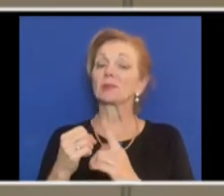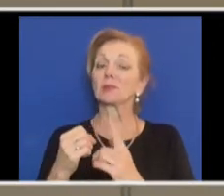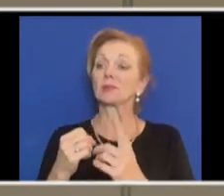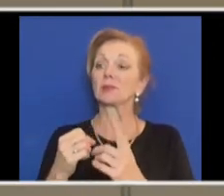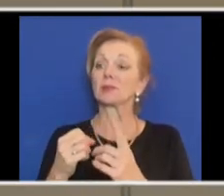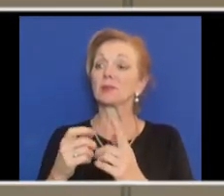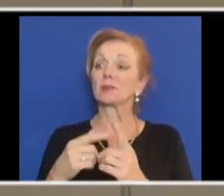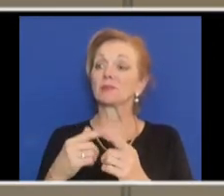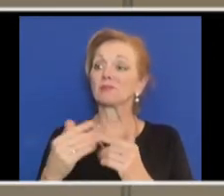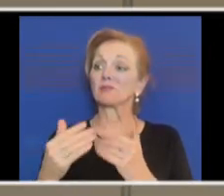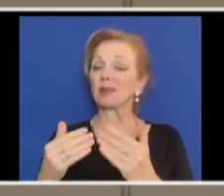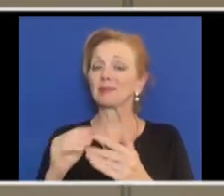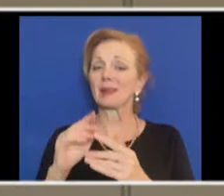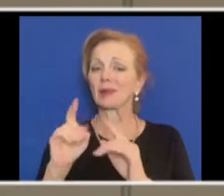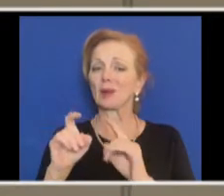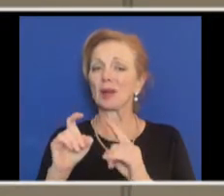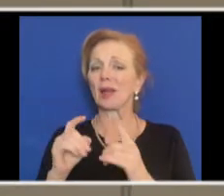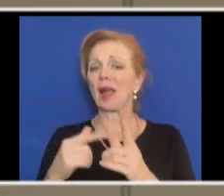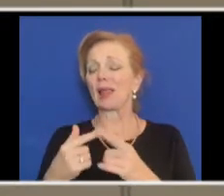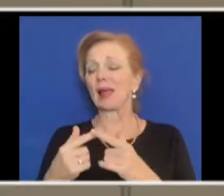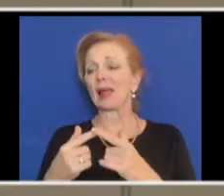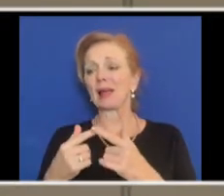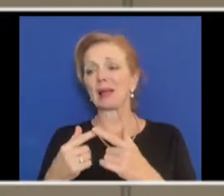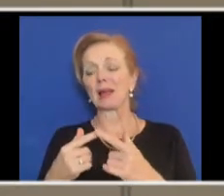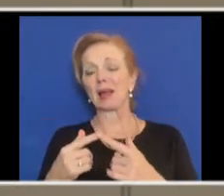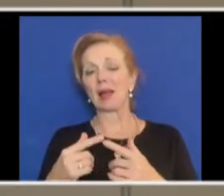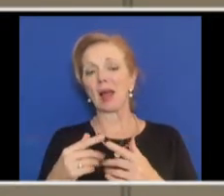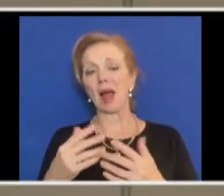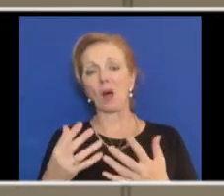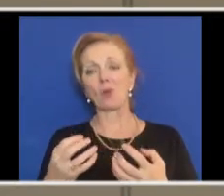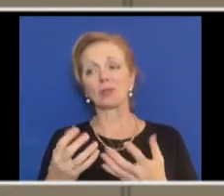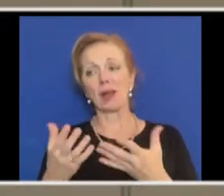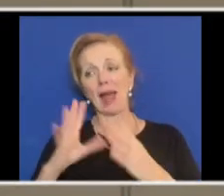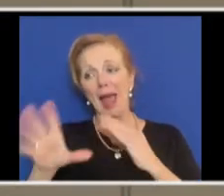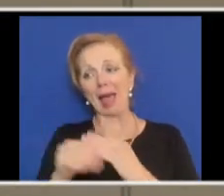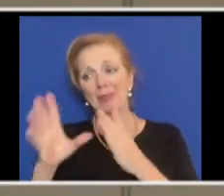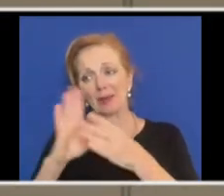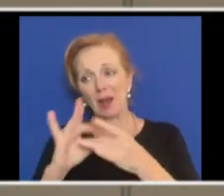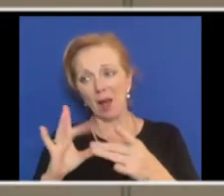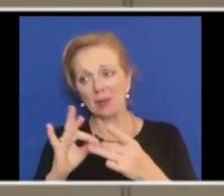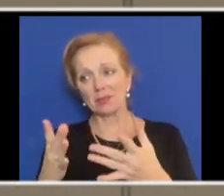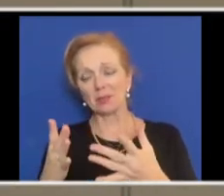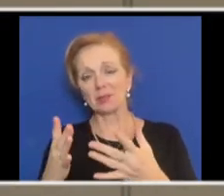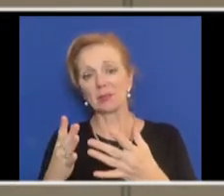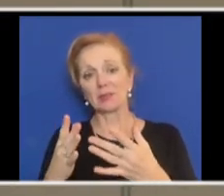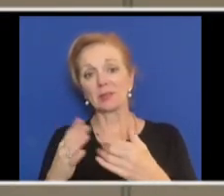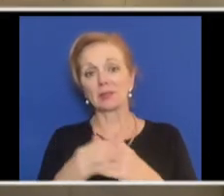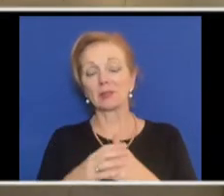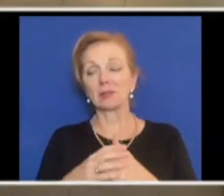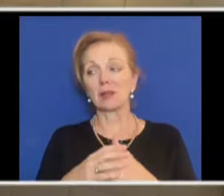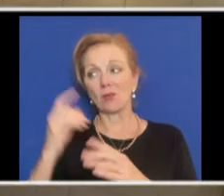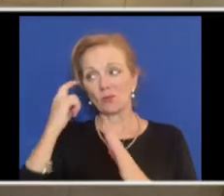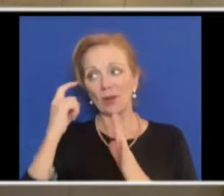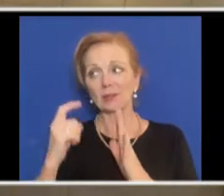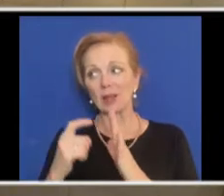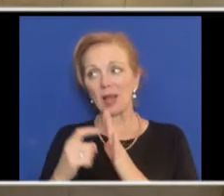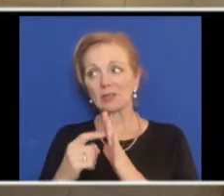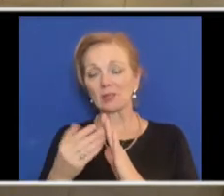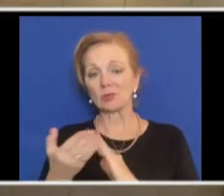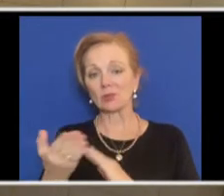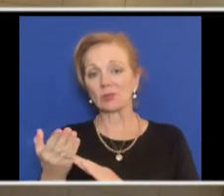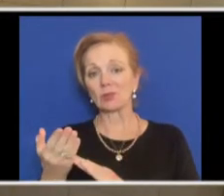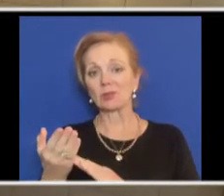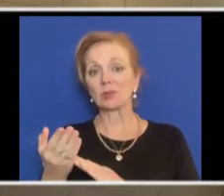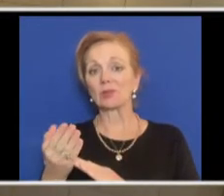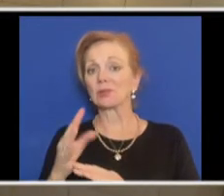forward so I don't have a question but I just had to make that comment um Miss Anderson I recognize you I know Miss Johnson wanted to talk